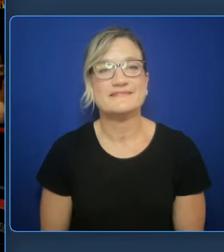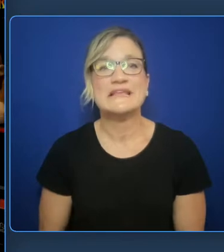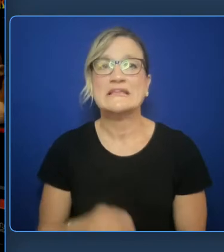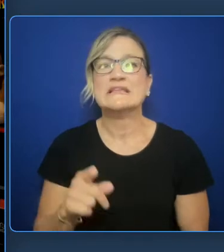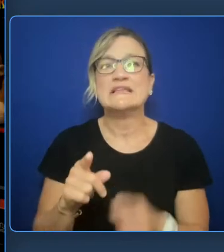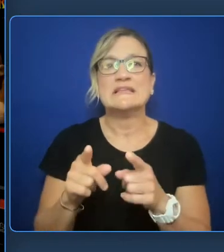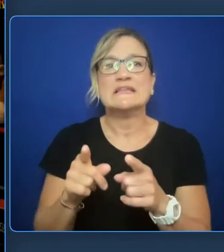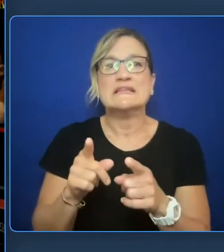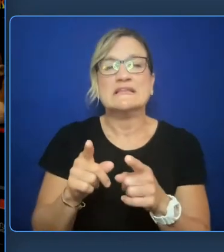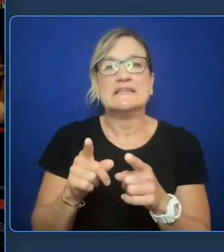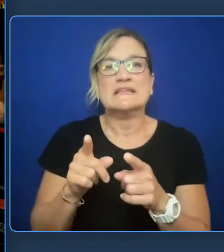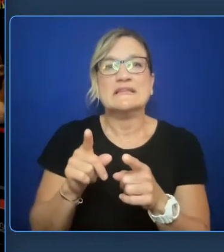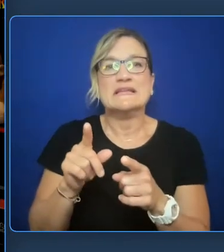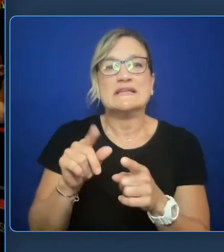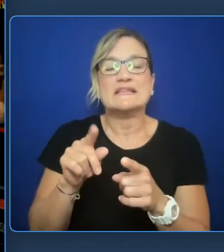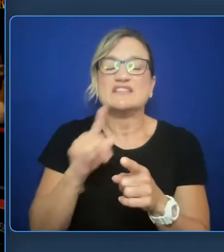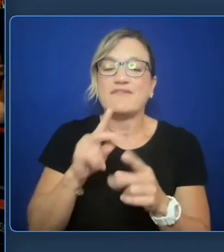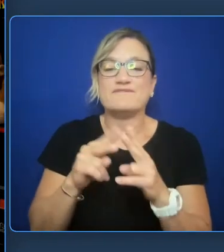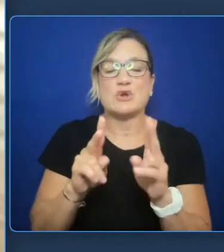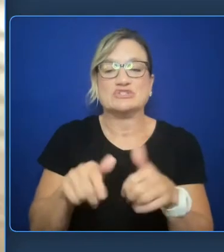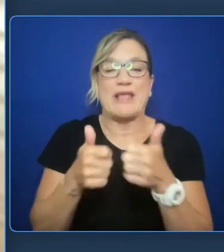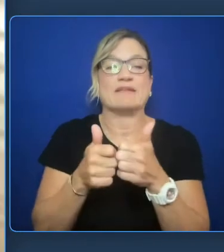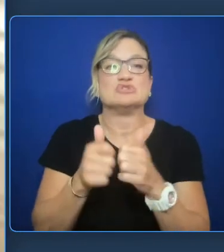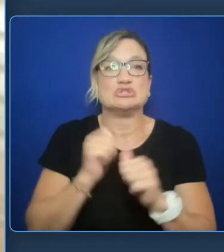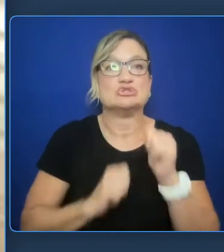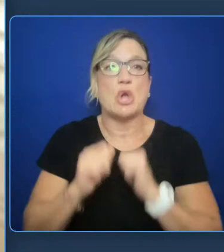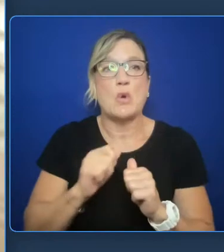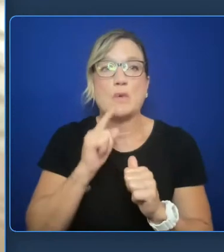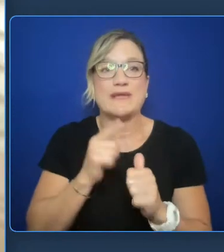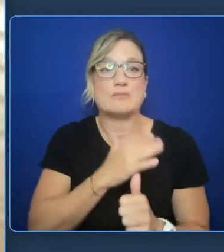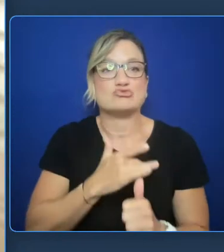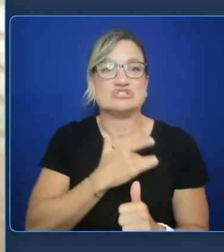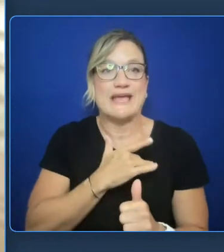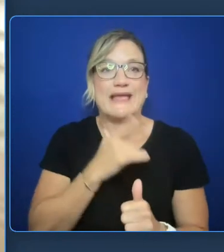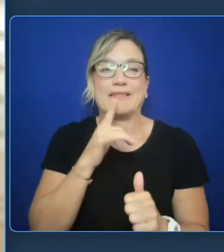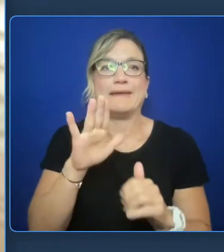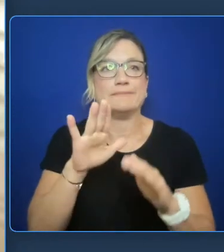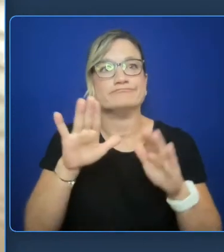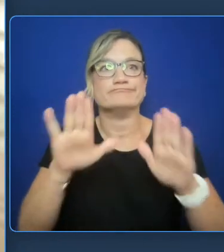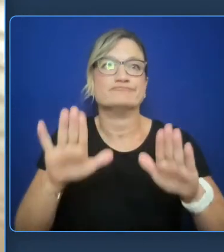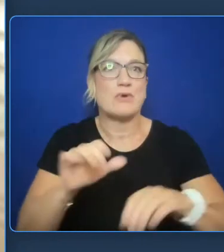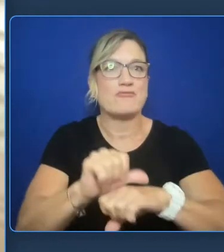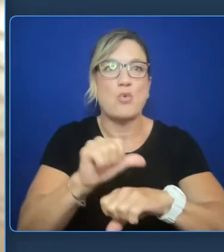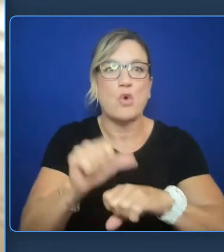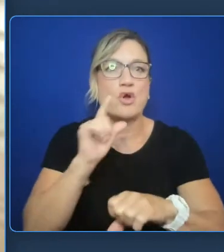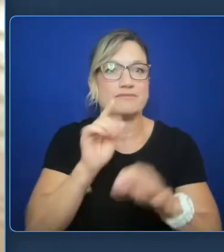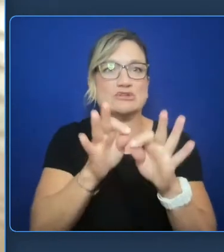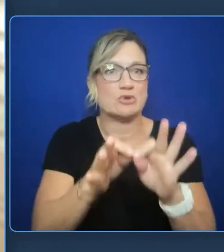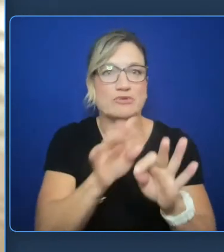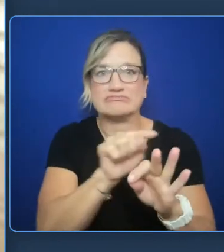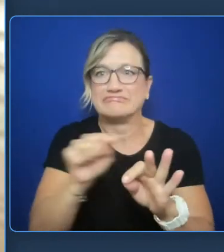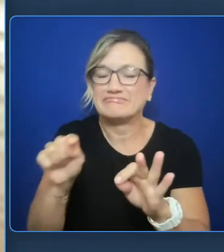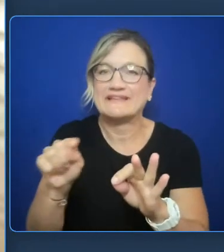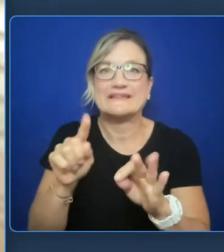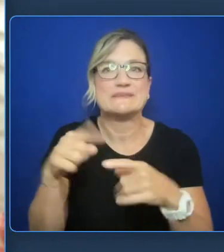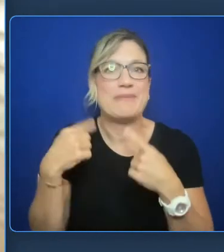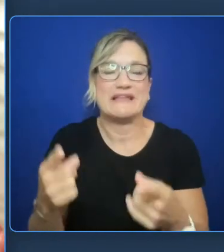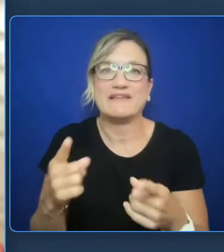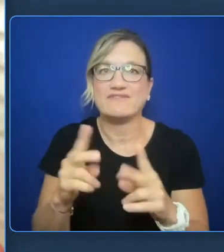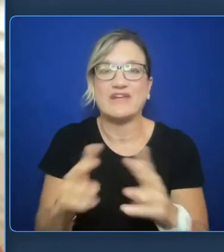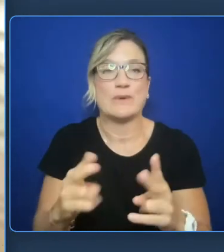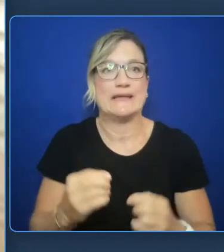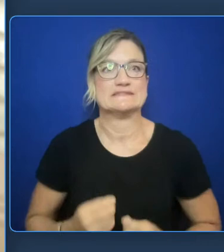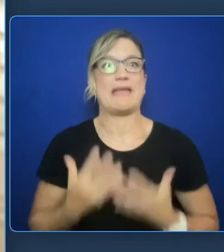very challenging show to do this in, so we really appreciate the incredible work that the interpreters are doing. You know, it's been